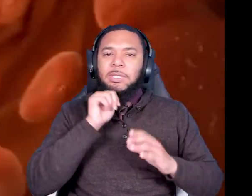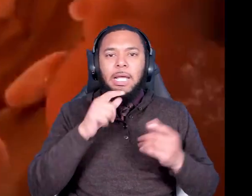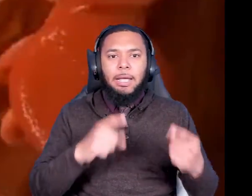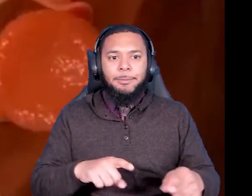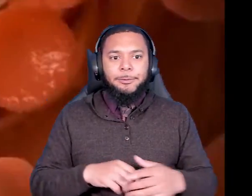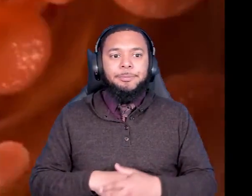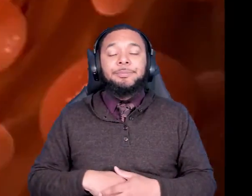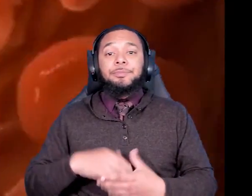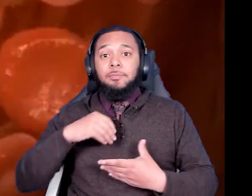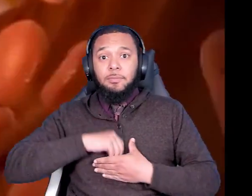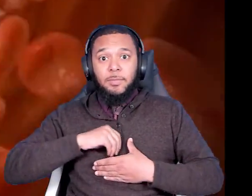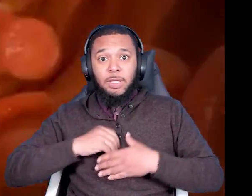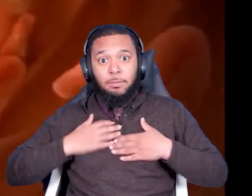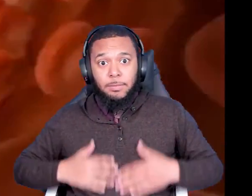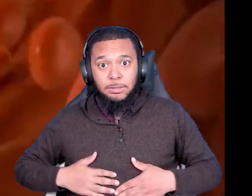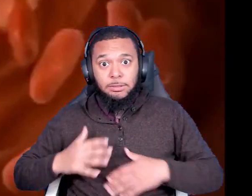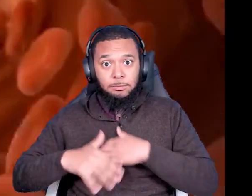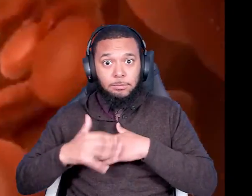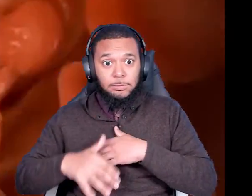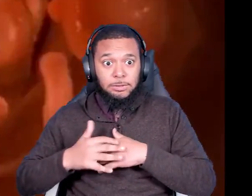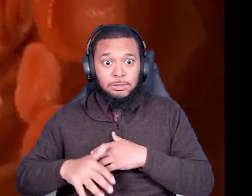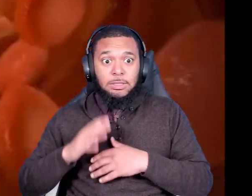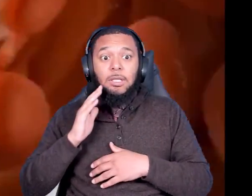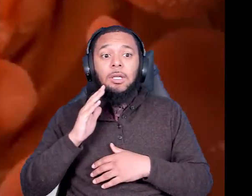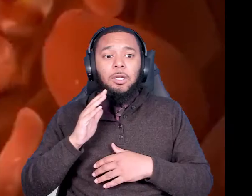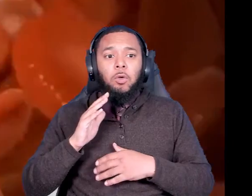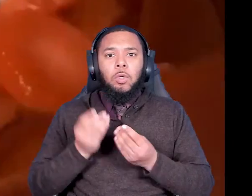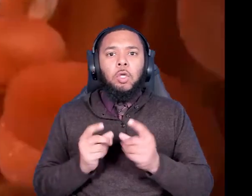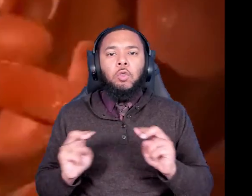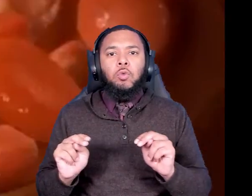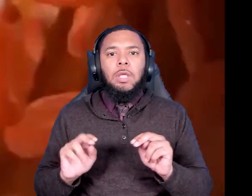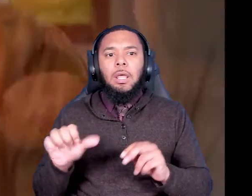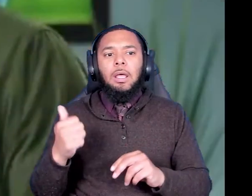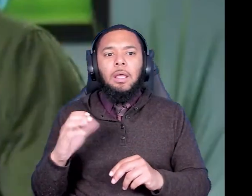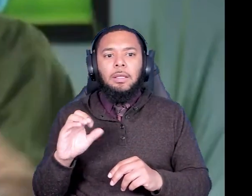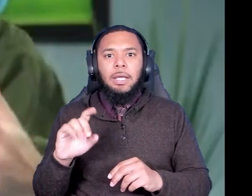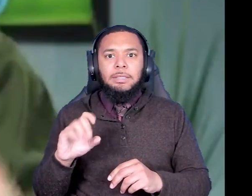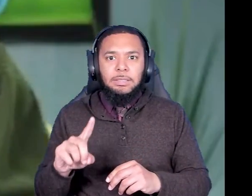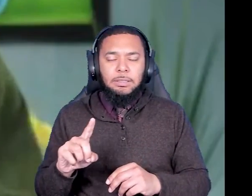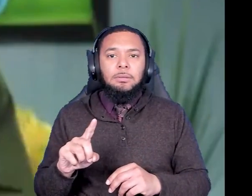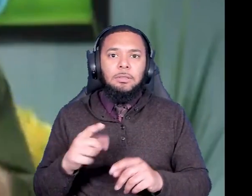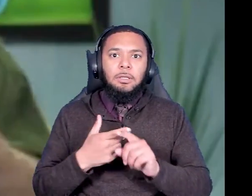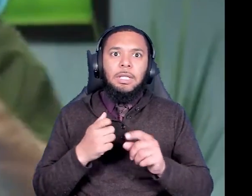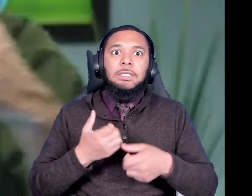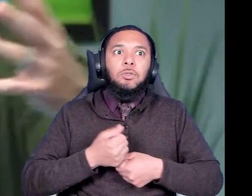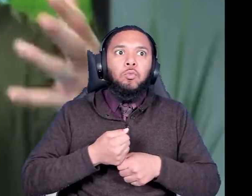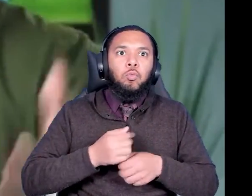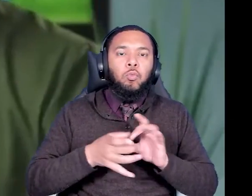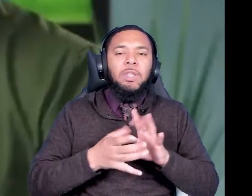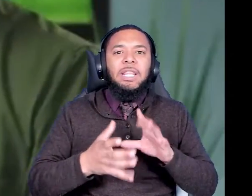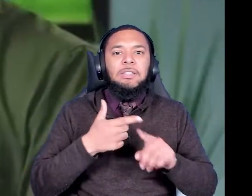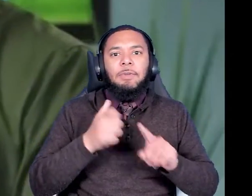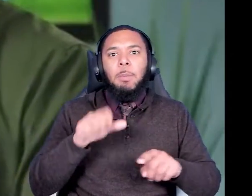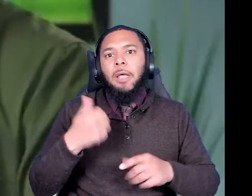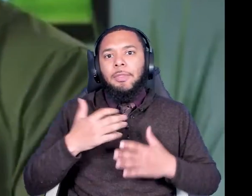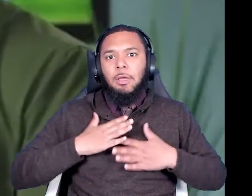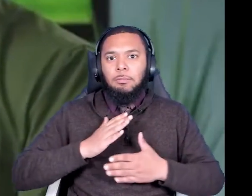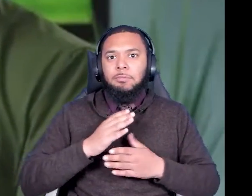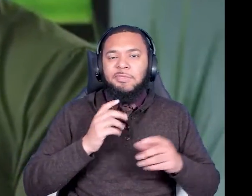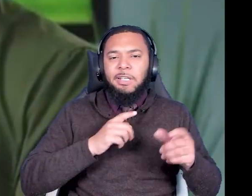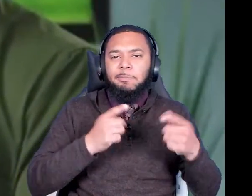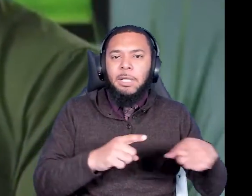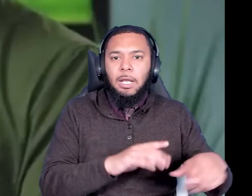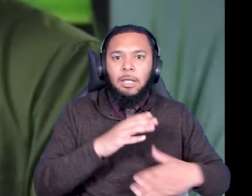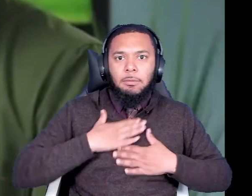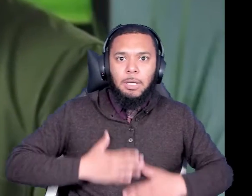going to neutralize acids which are released due to other metabolic processes. So while it's traveling in the bloodstream as